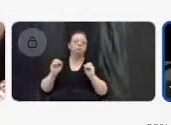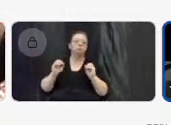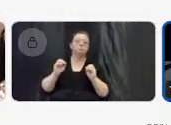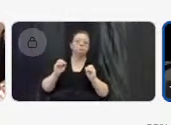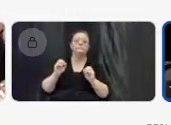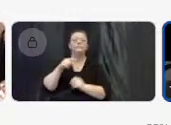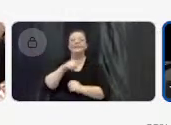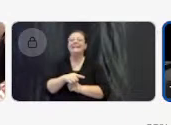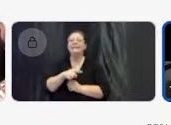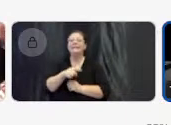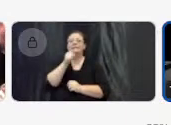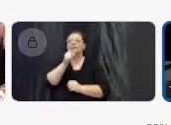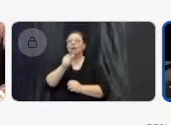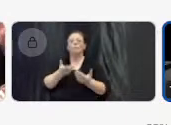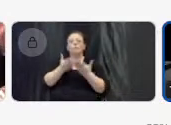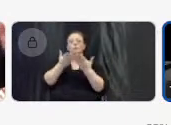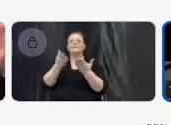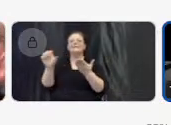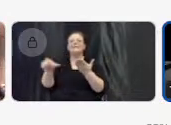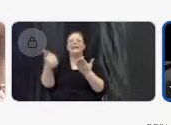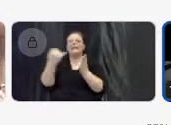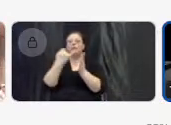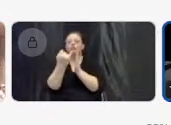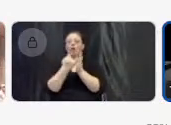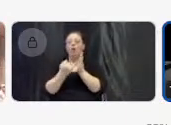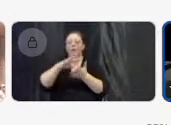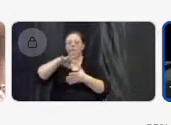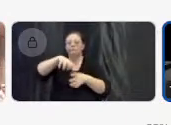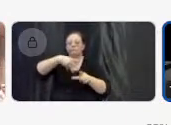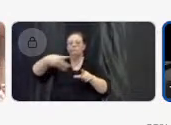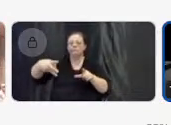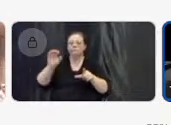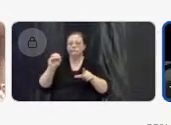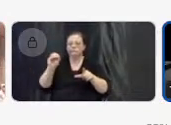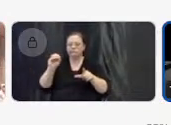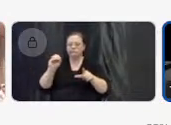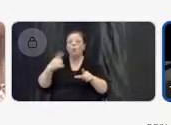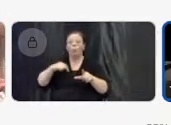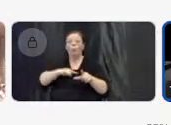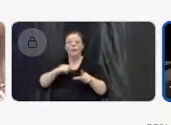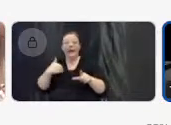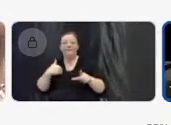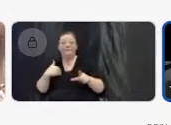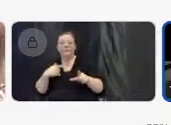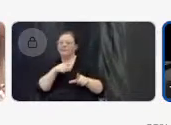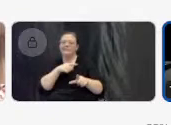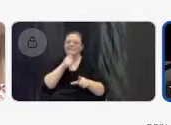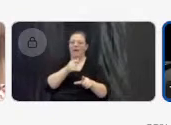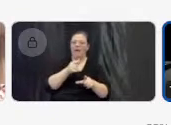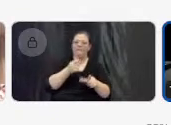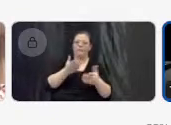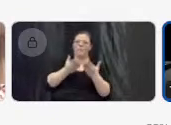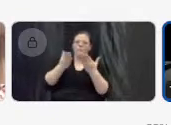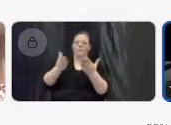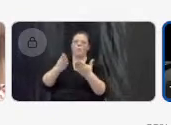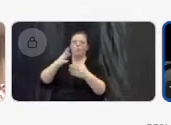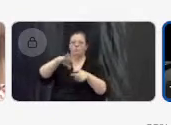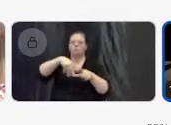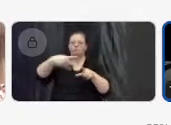no drawing, as we have done, of proposed lots and a